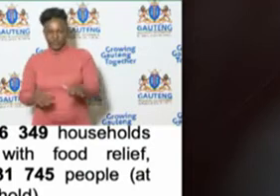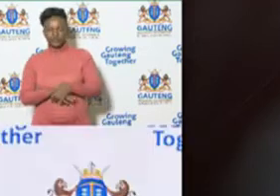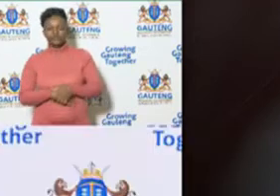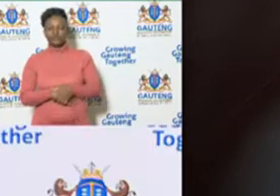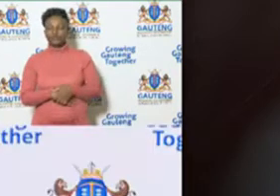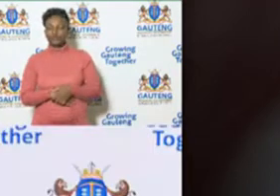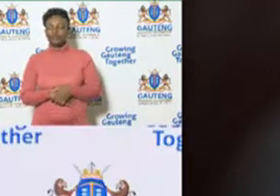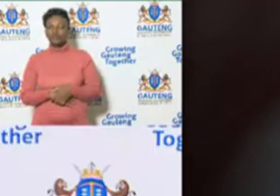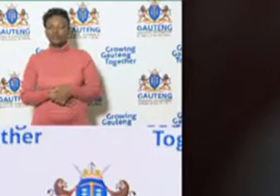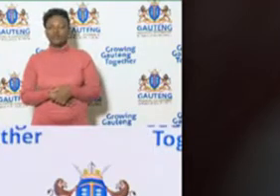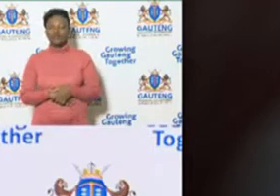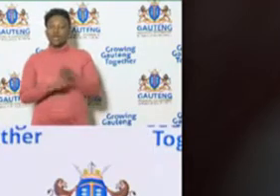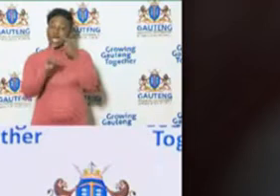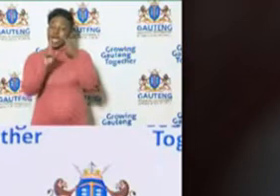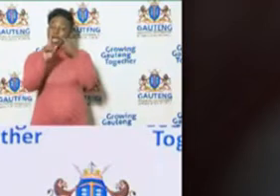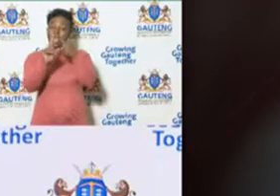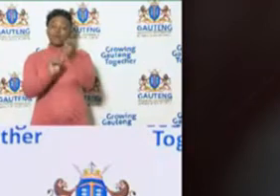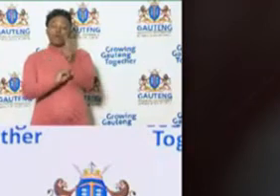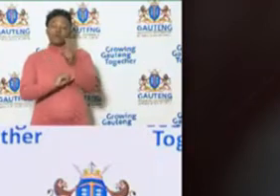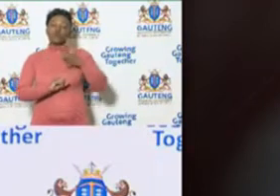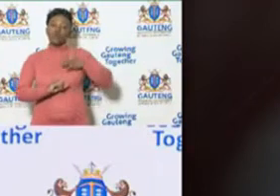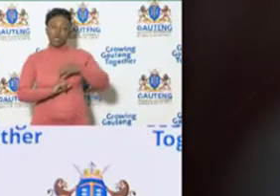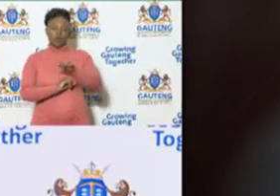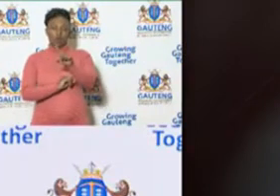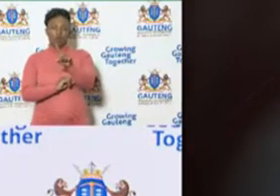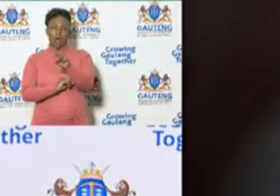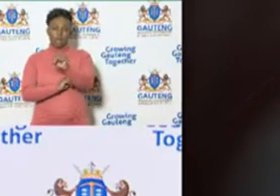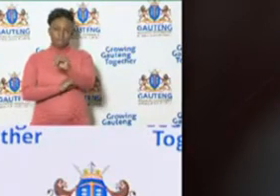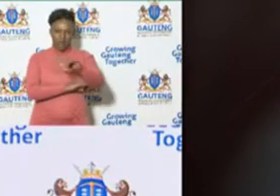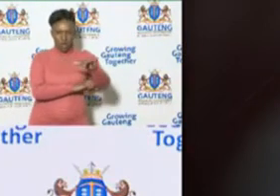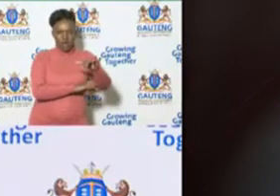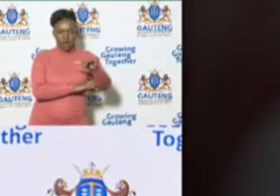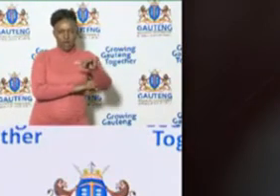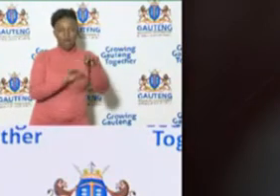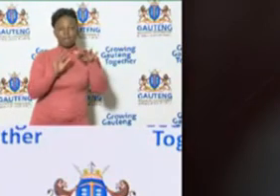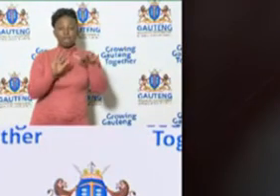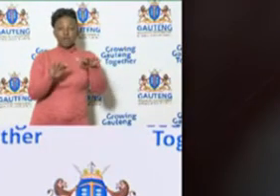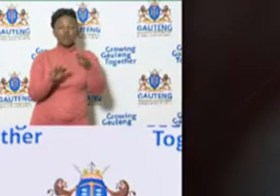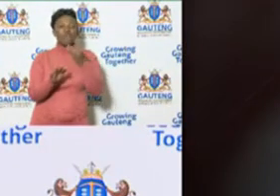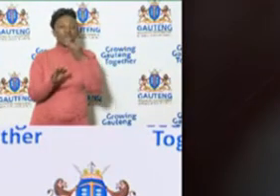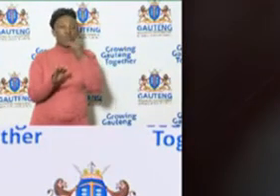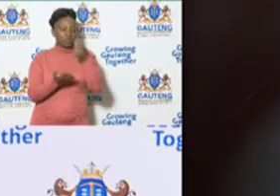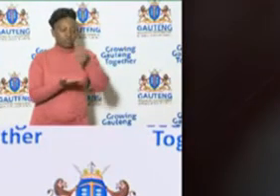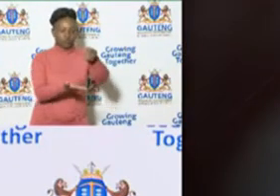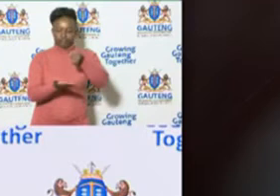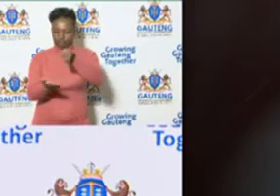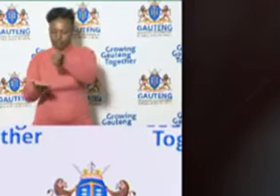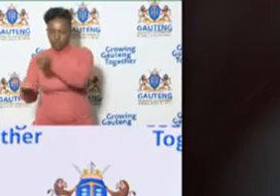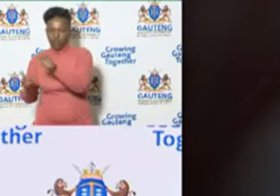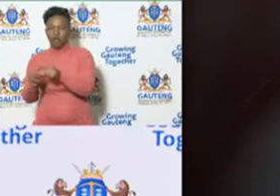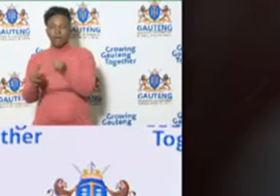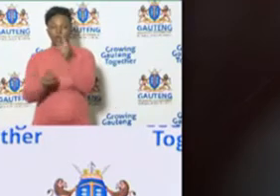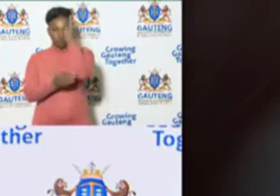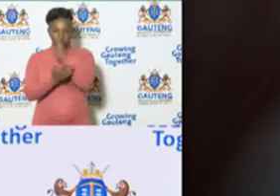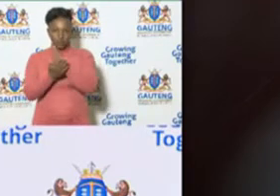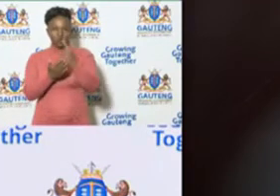We want to reach 1 million people, and we are confident that we will reach 1 million people soon. Every week when we update you, we